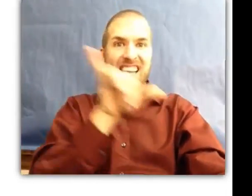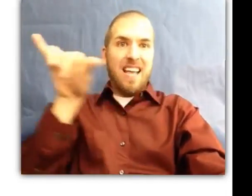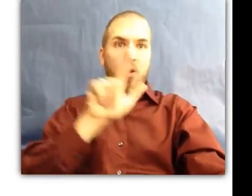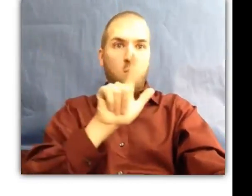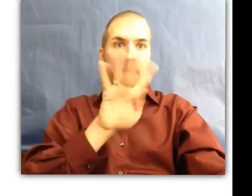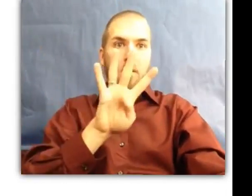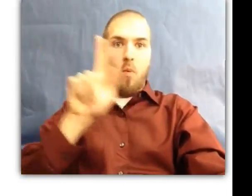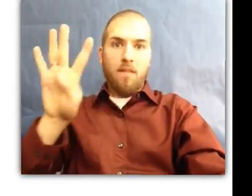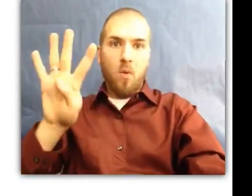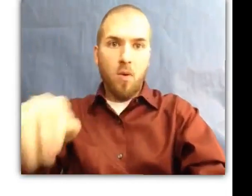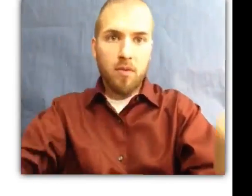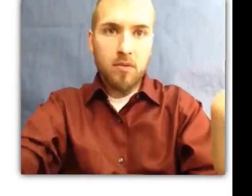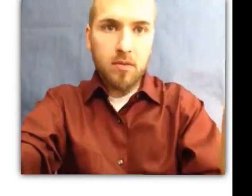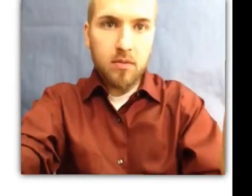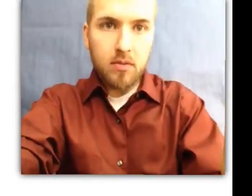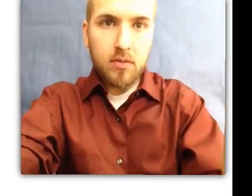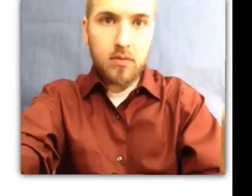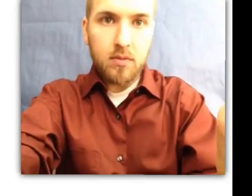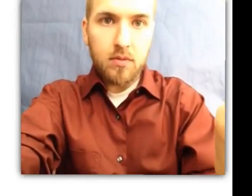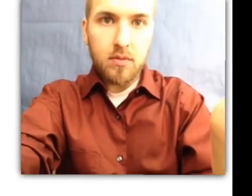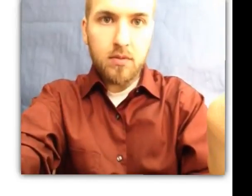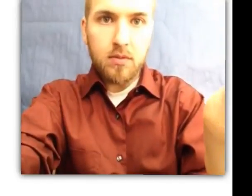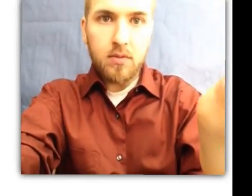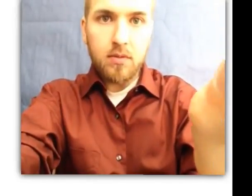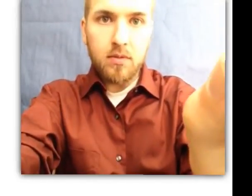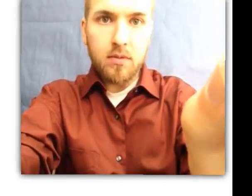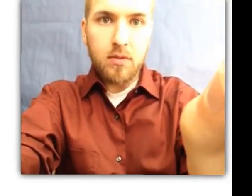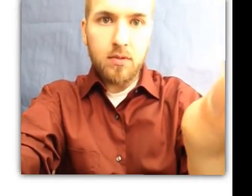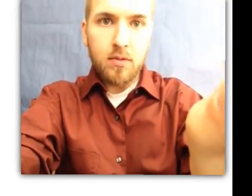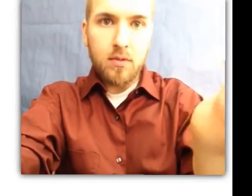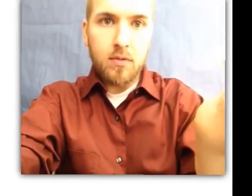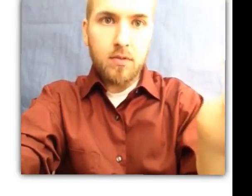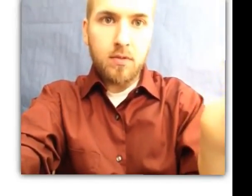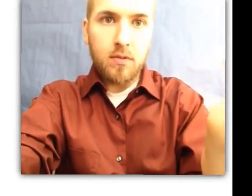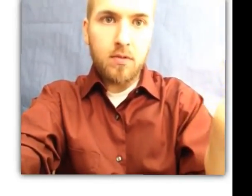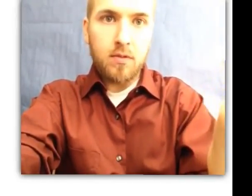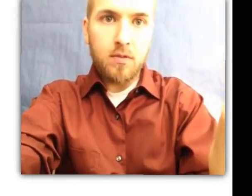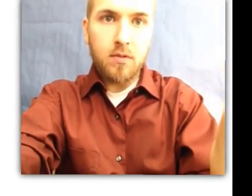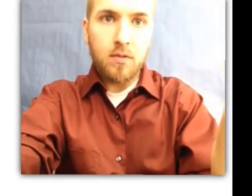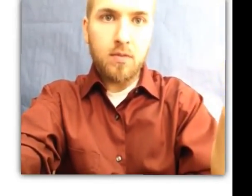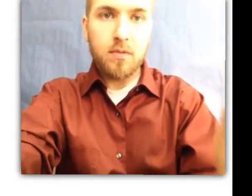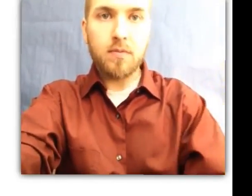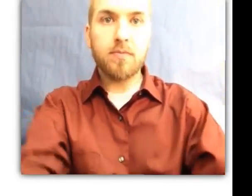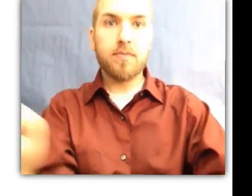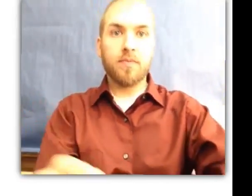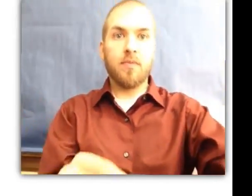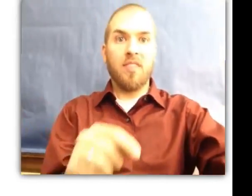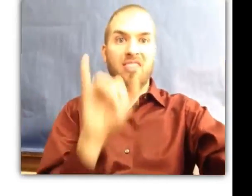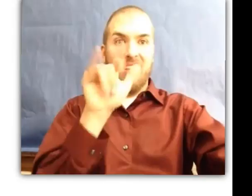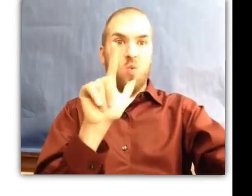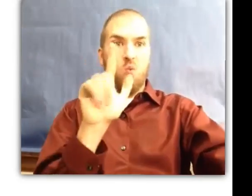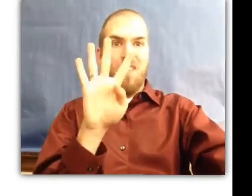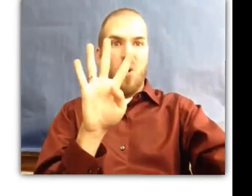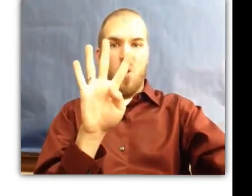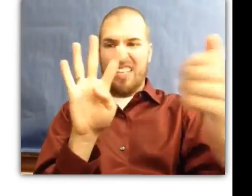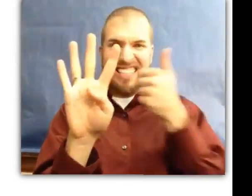So now you can see that they both have the common number of 24. So that's going to be the least